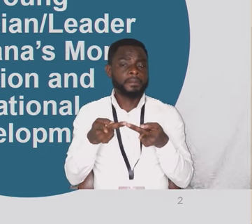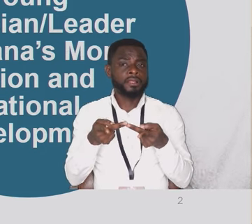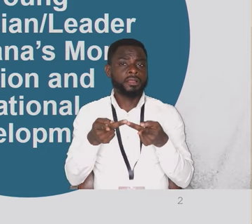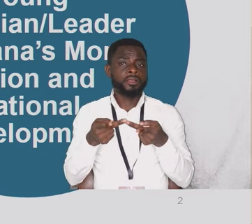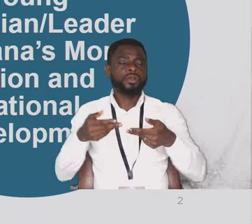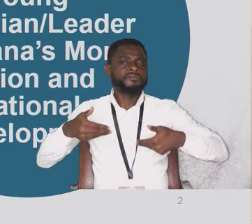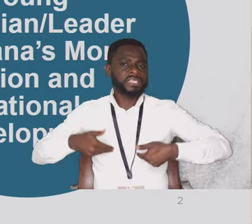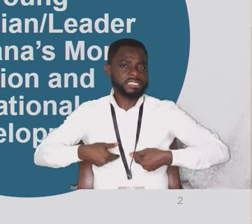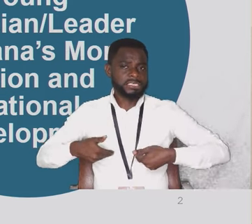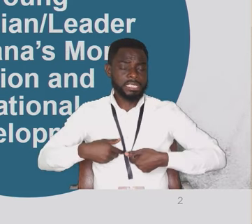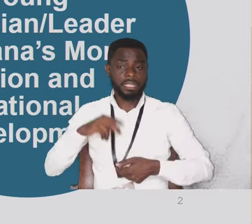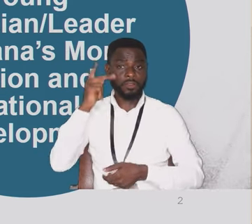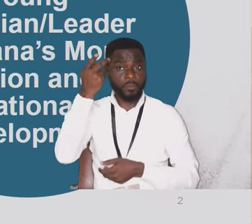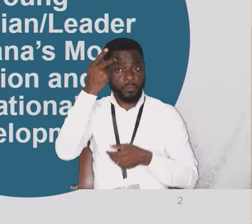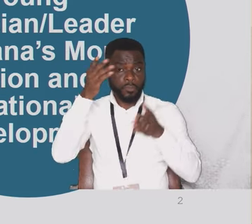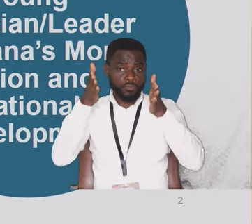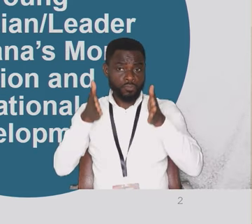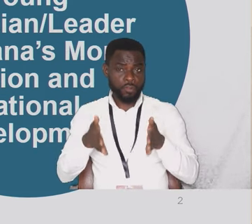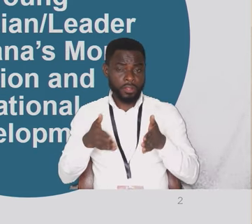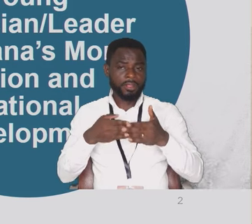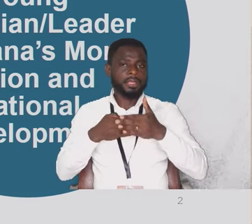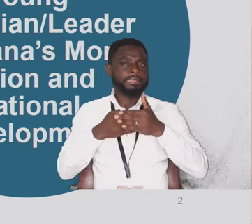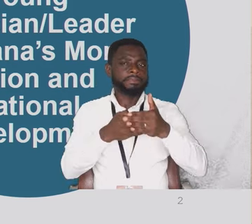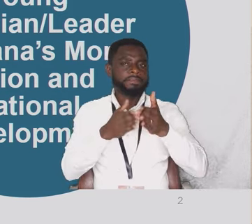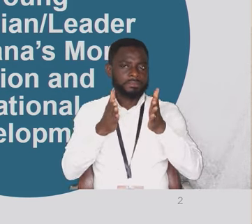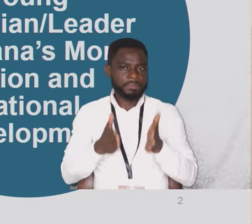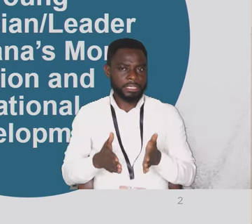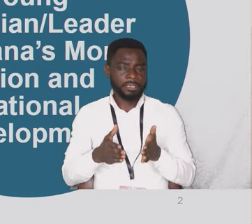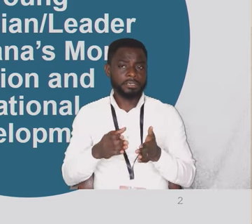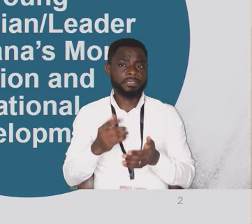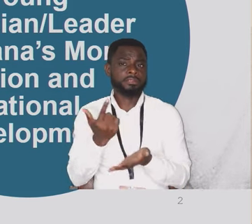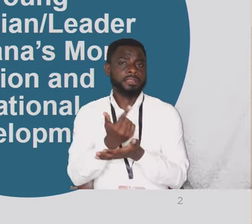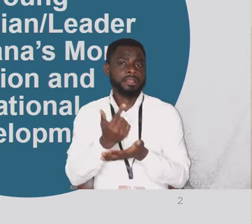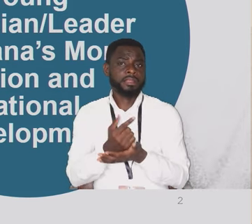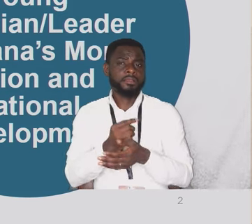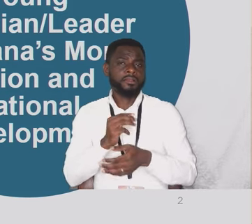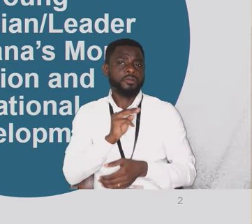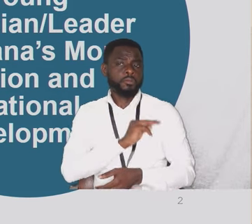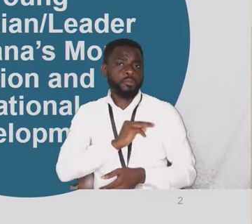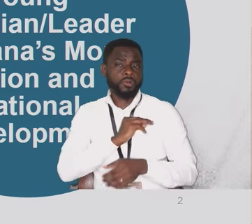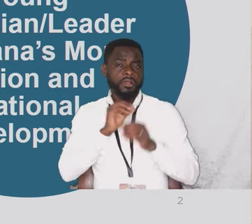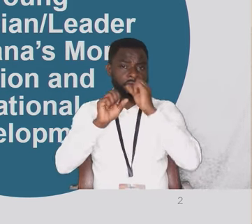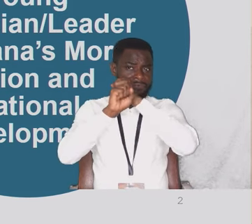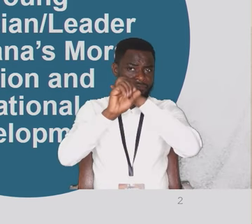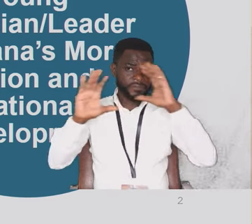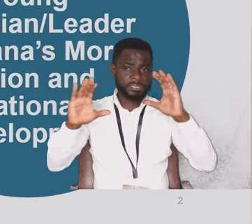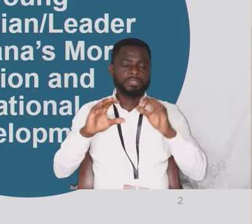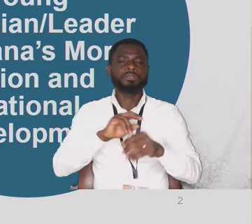young politician leader in Ghana's moral vision and national